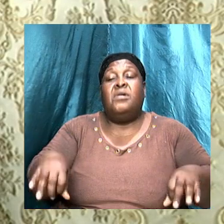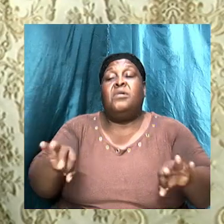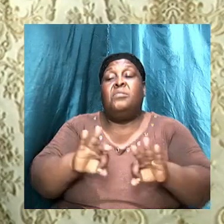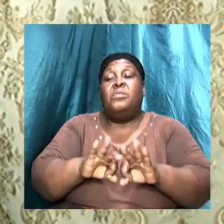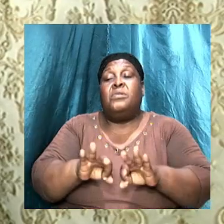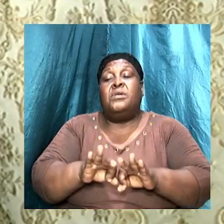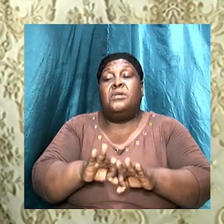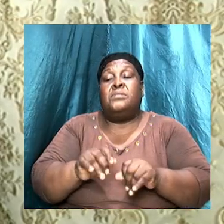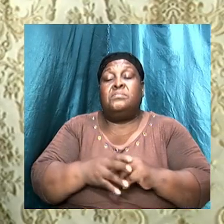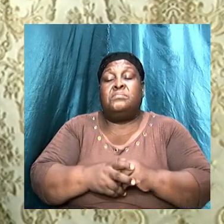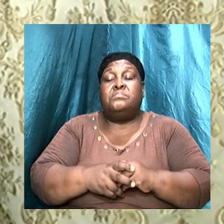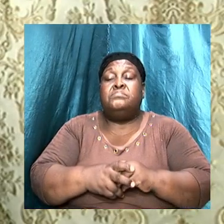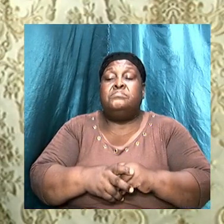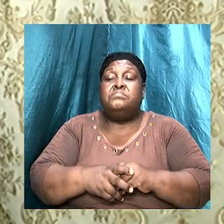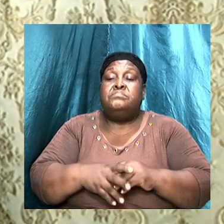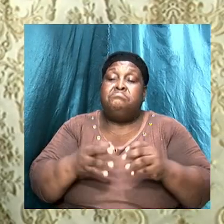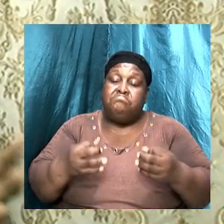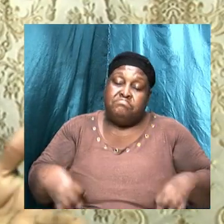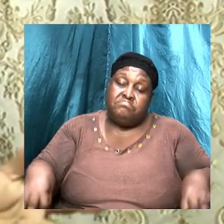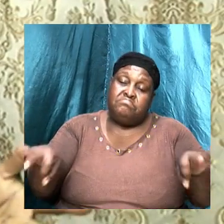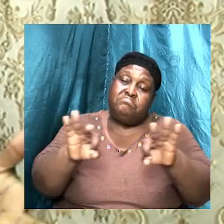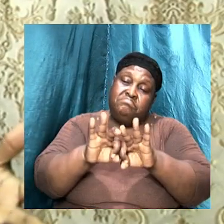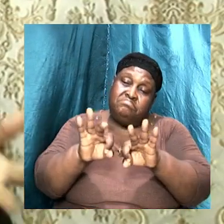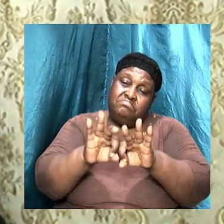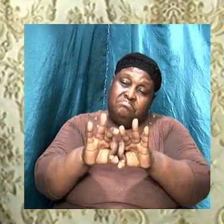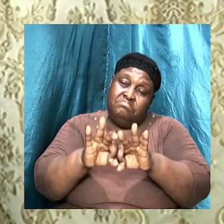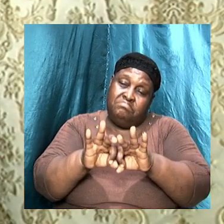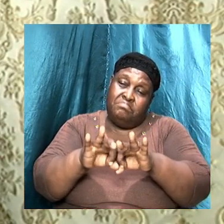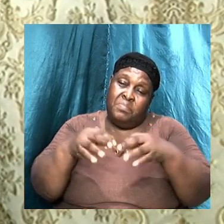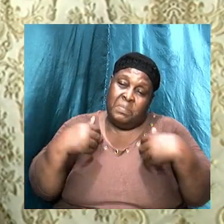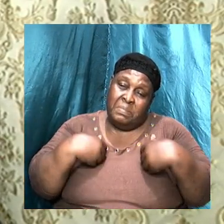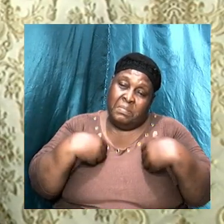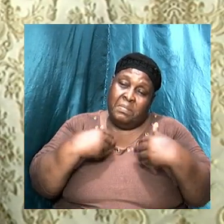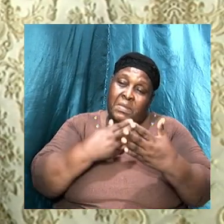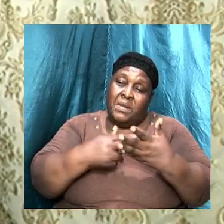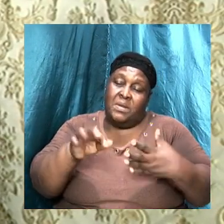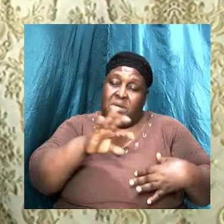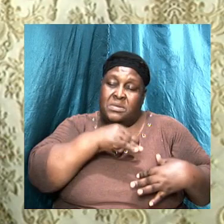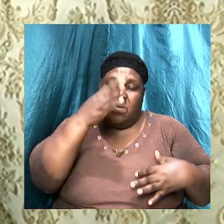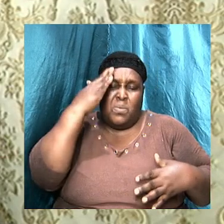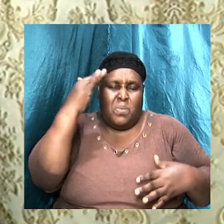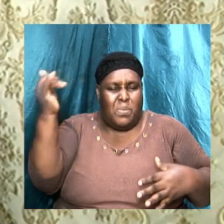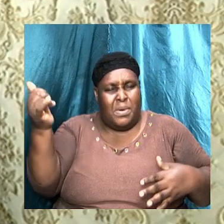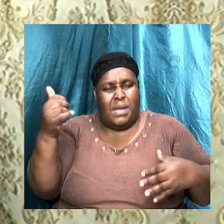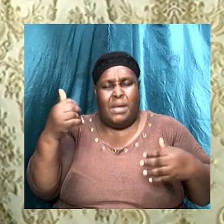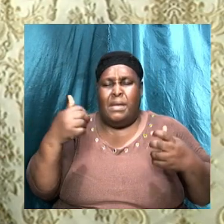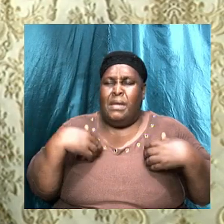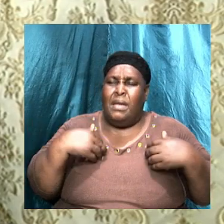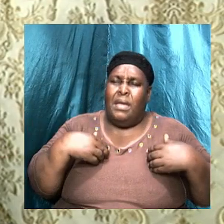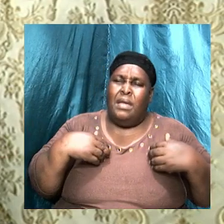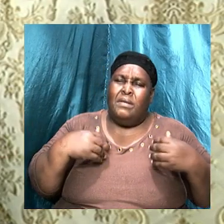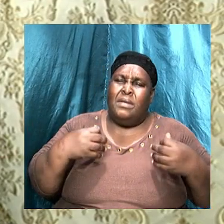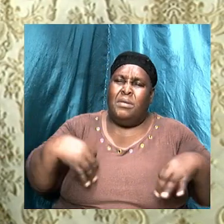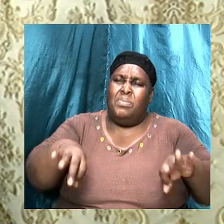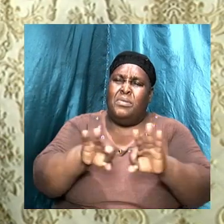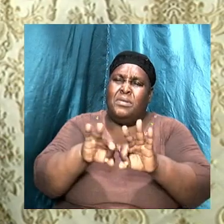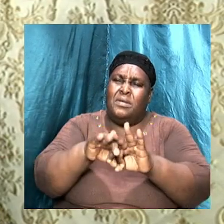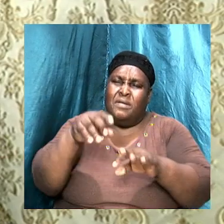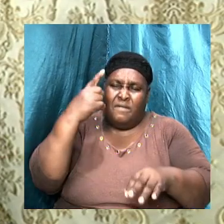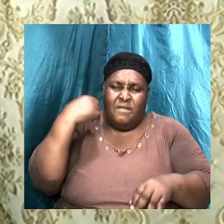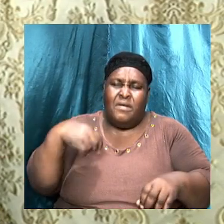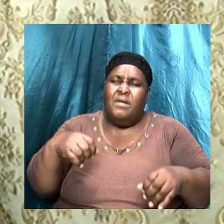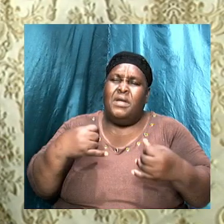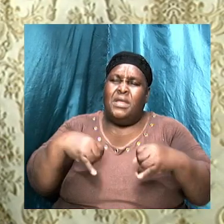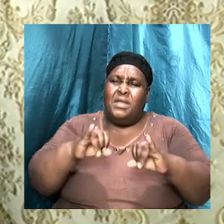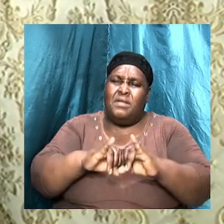Amen, somebody. So the importance of having the Holy Spirit. Why is it important for an individual